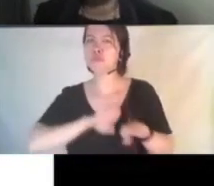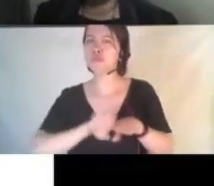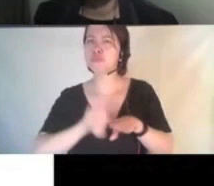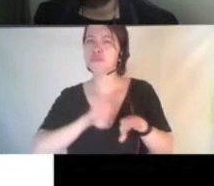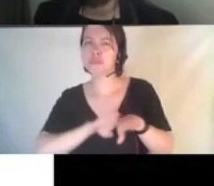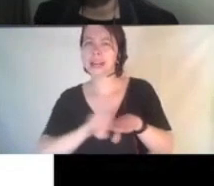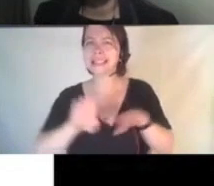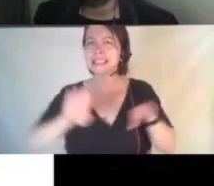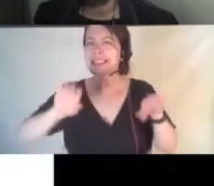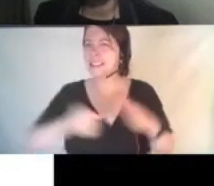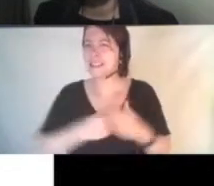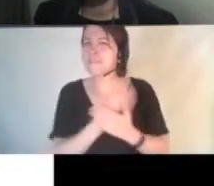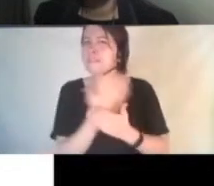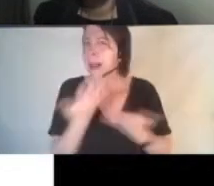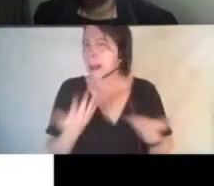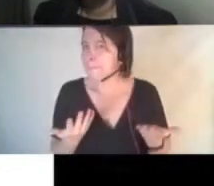beneficial.